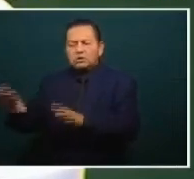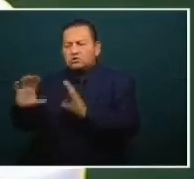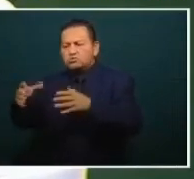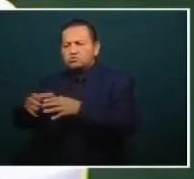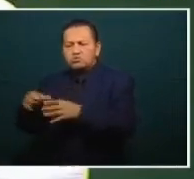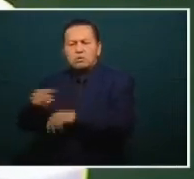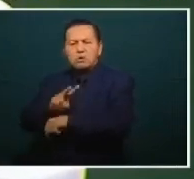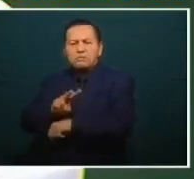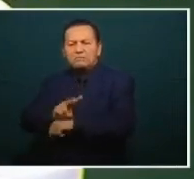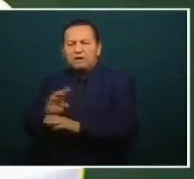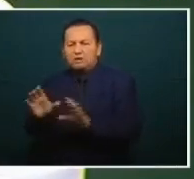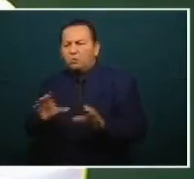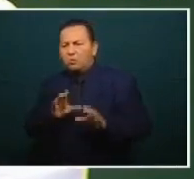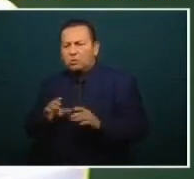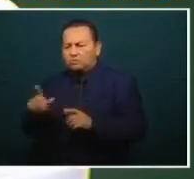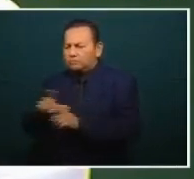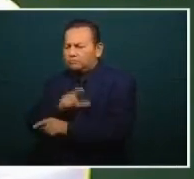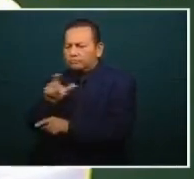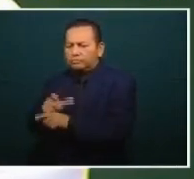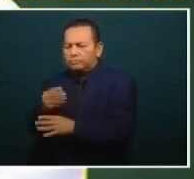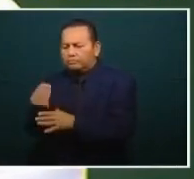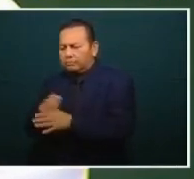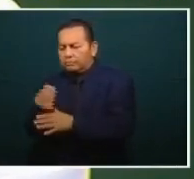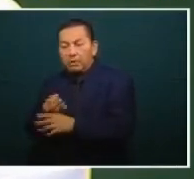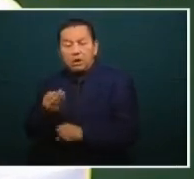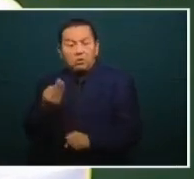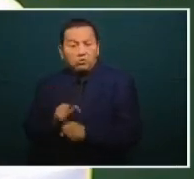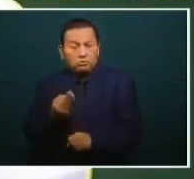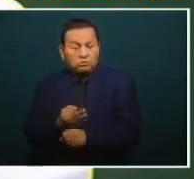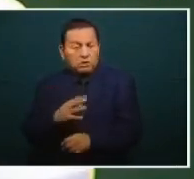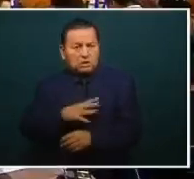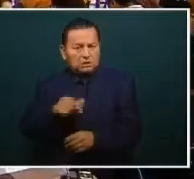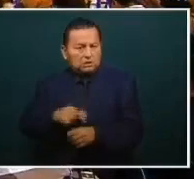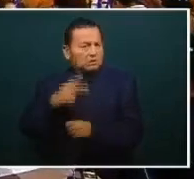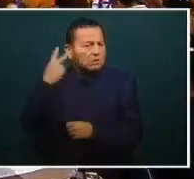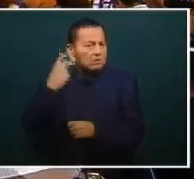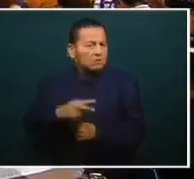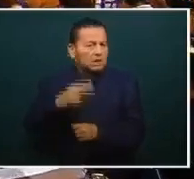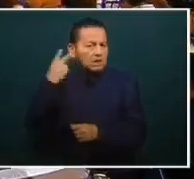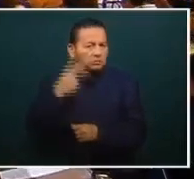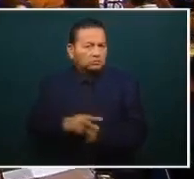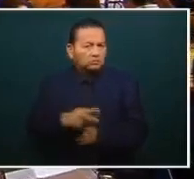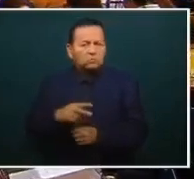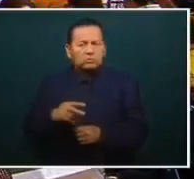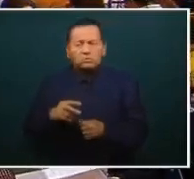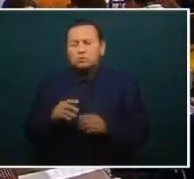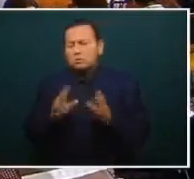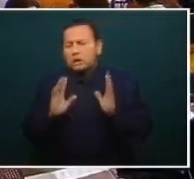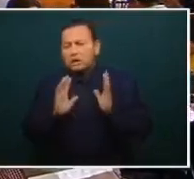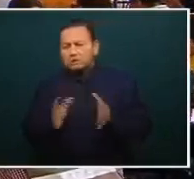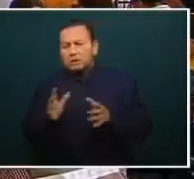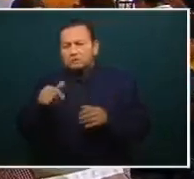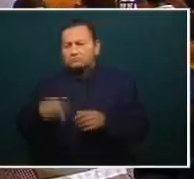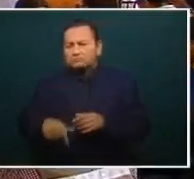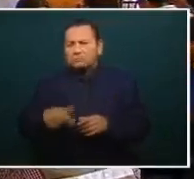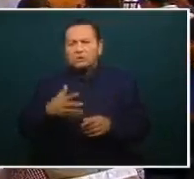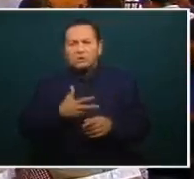After the security cabinet meeting. So today we're doing it here in Veracruz.